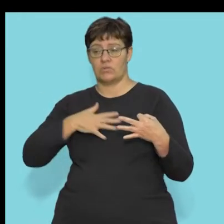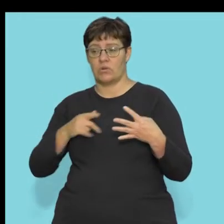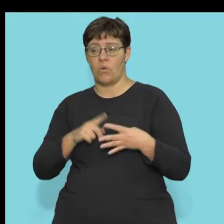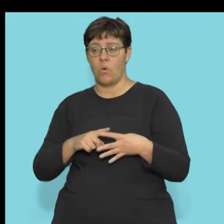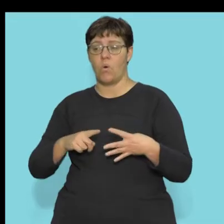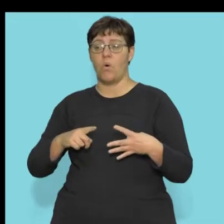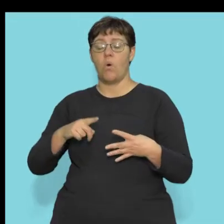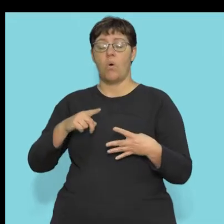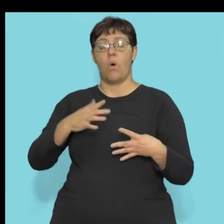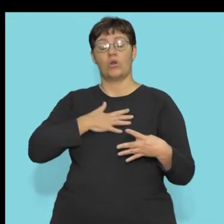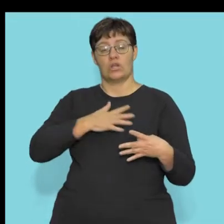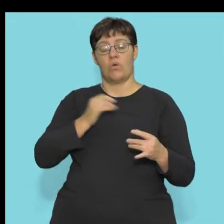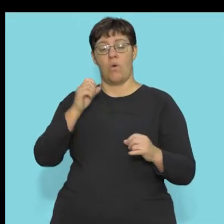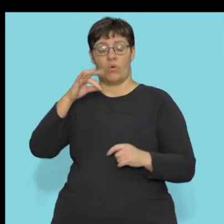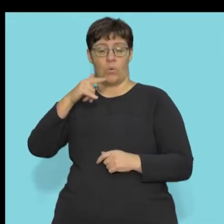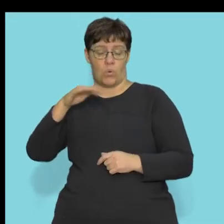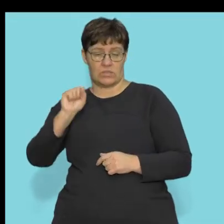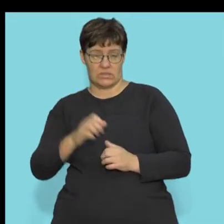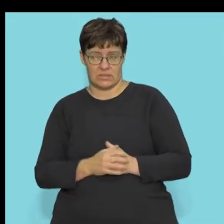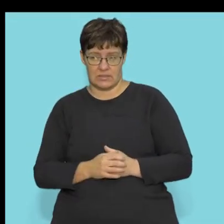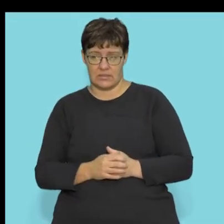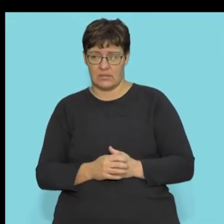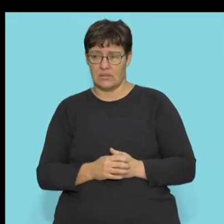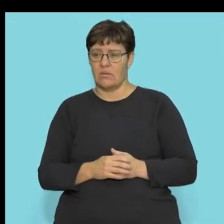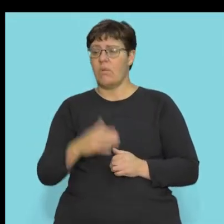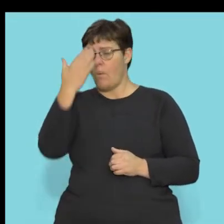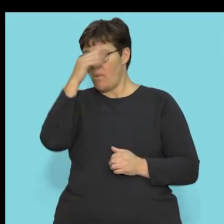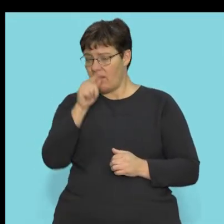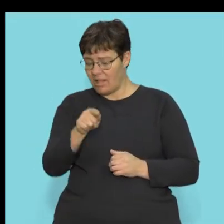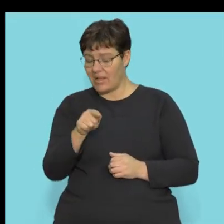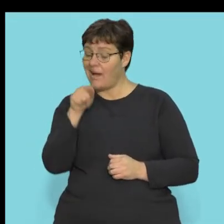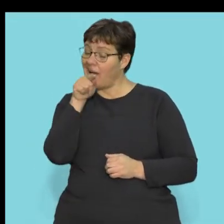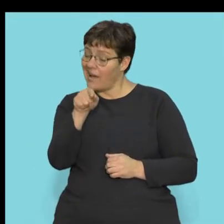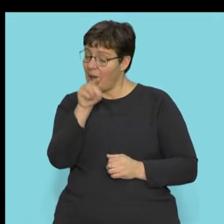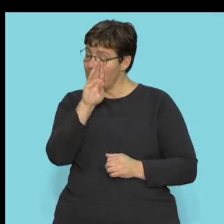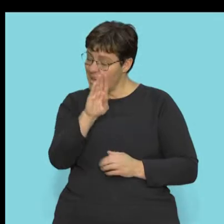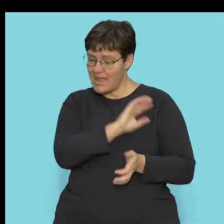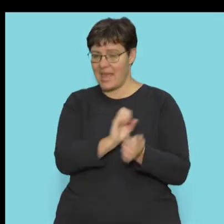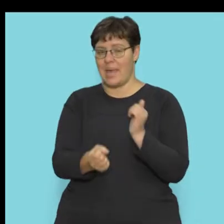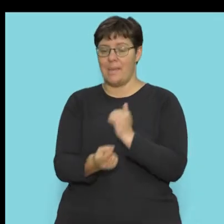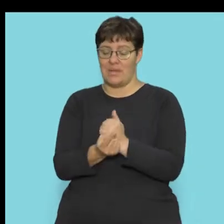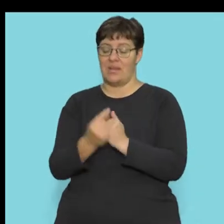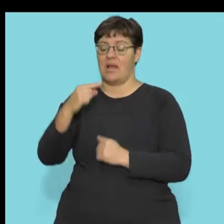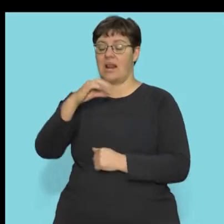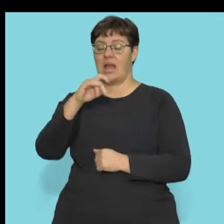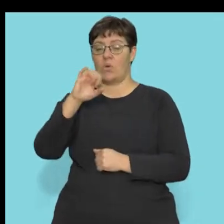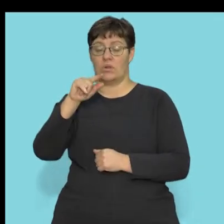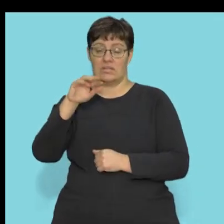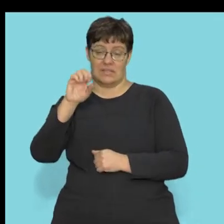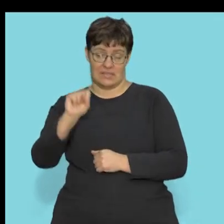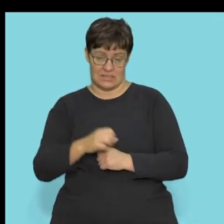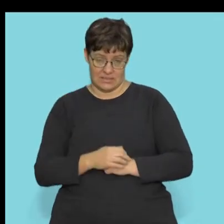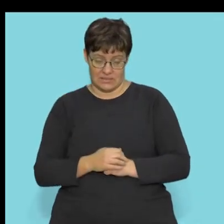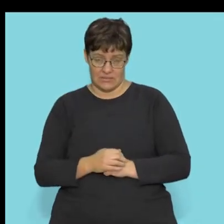or oxidation of glucose? So guys, it's important that we know that this reaction happens during glycolysis.